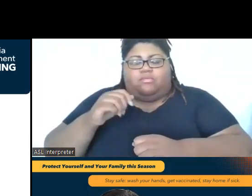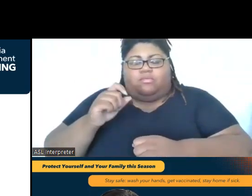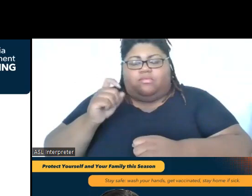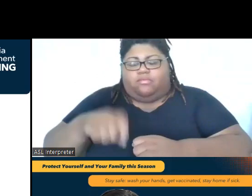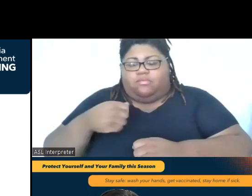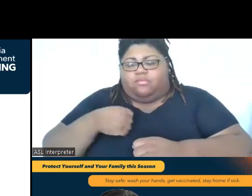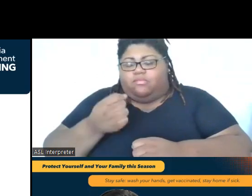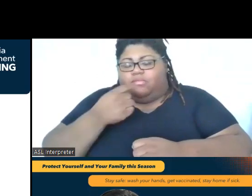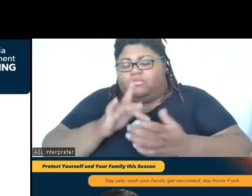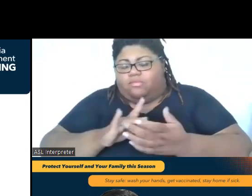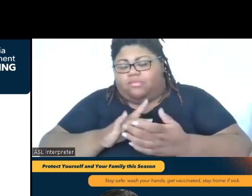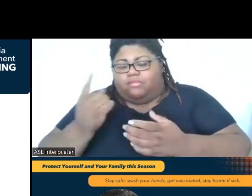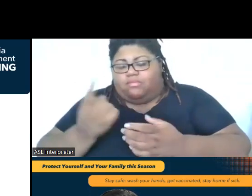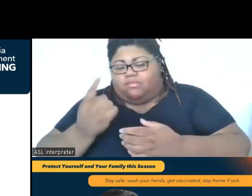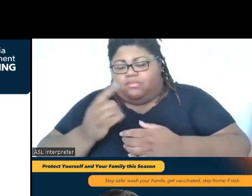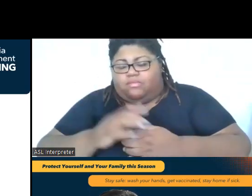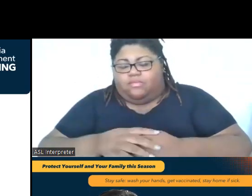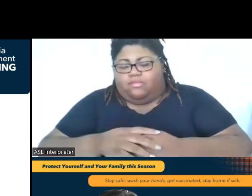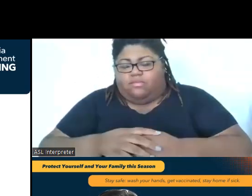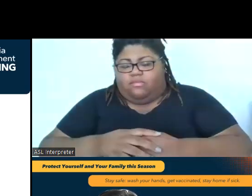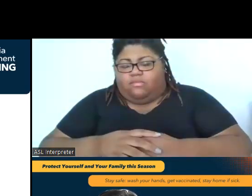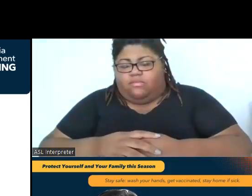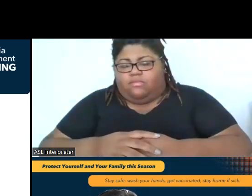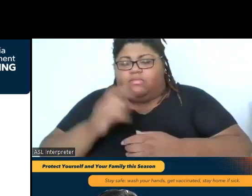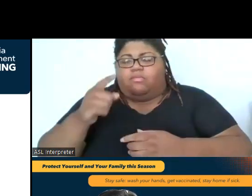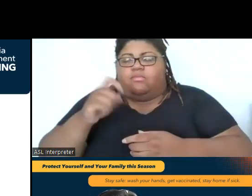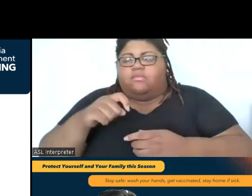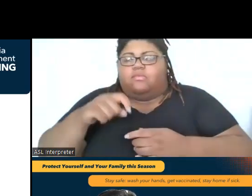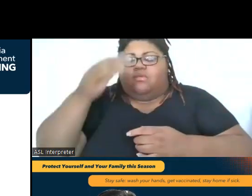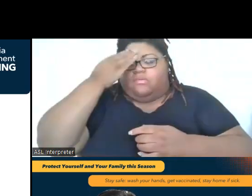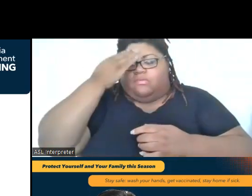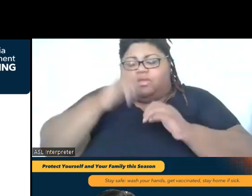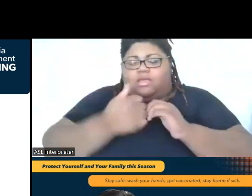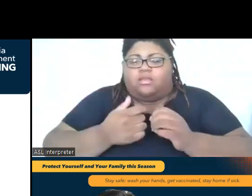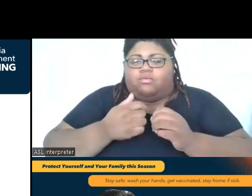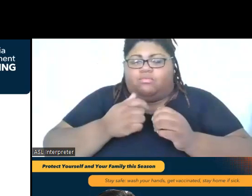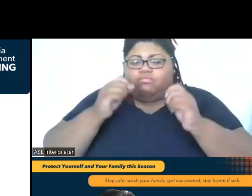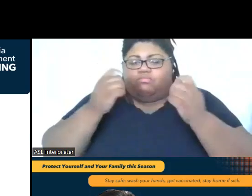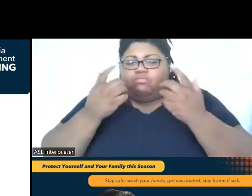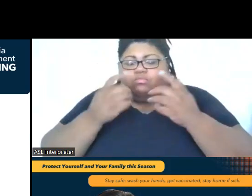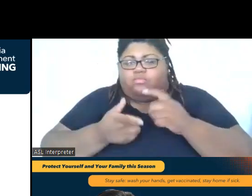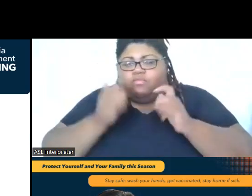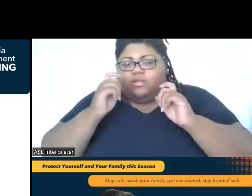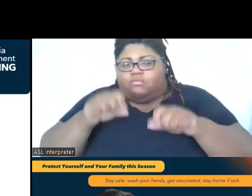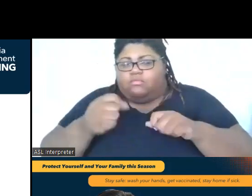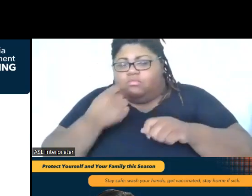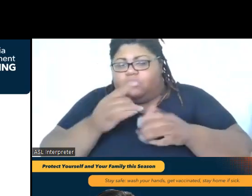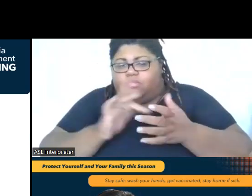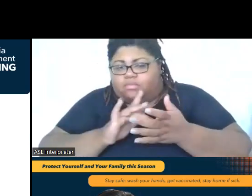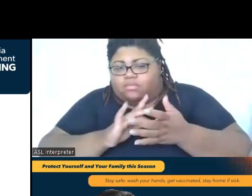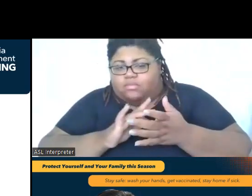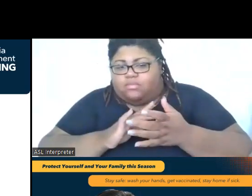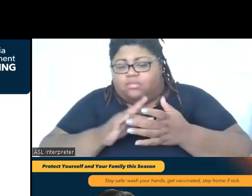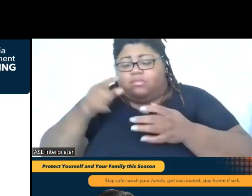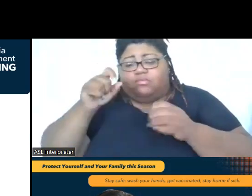your last COVID vaccine. In terms of how soon to take the booster after an infection, you can wait a